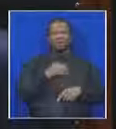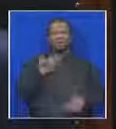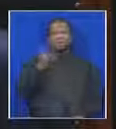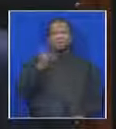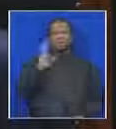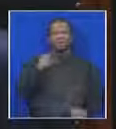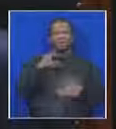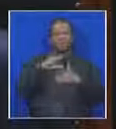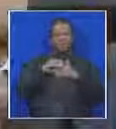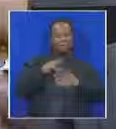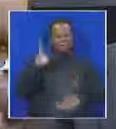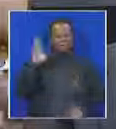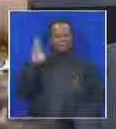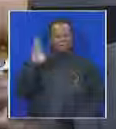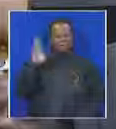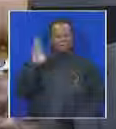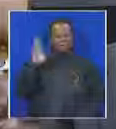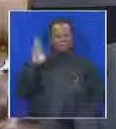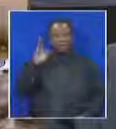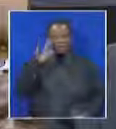Honorable member, yes. Honorable Chair,